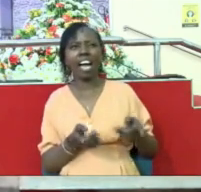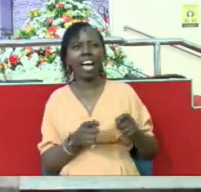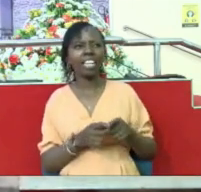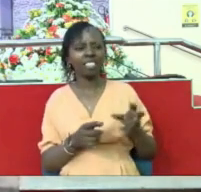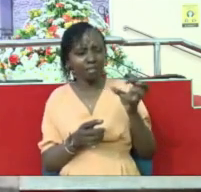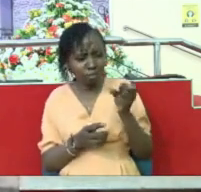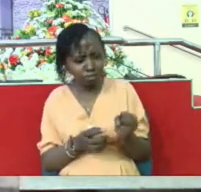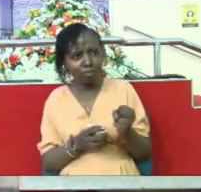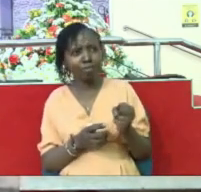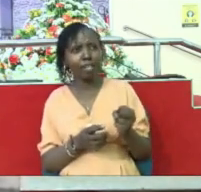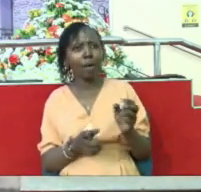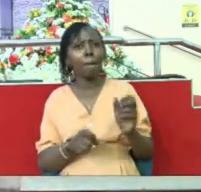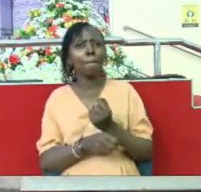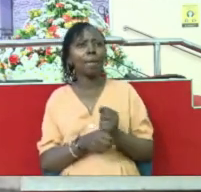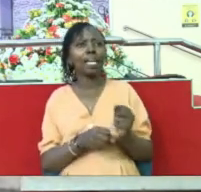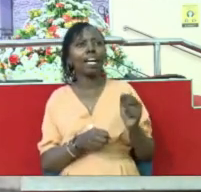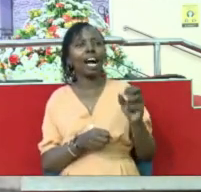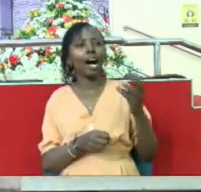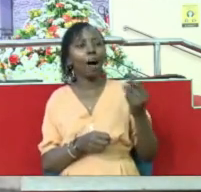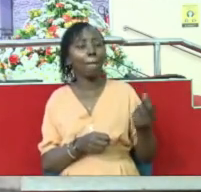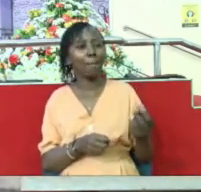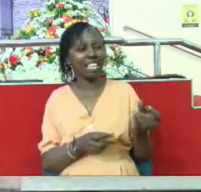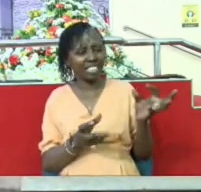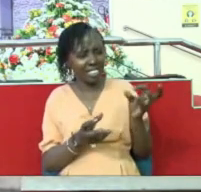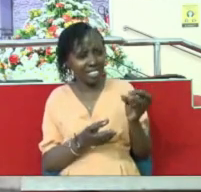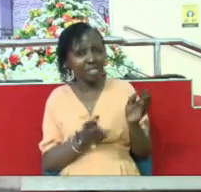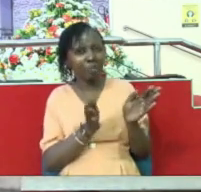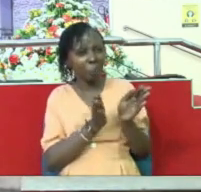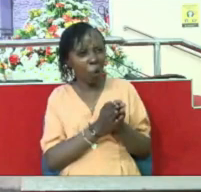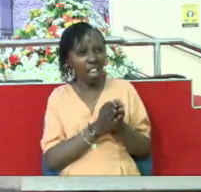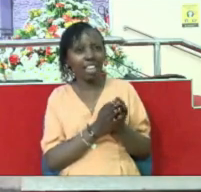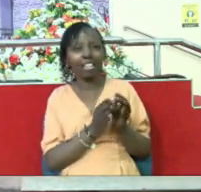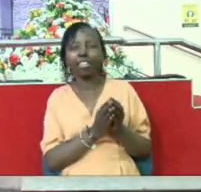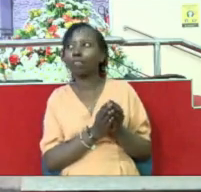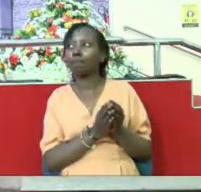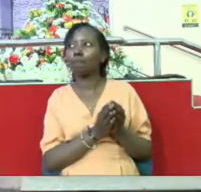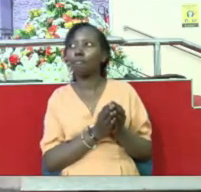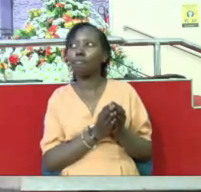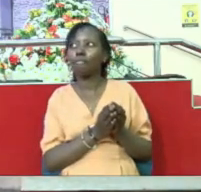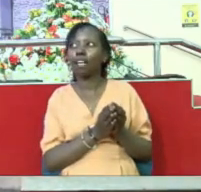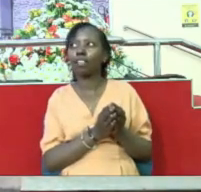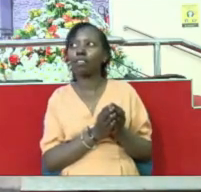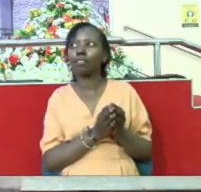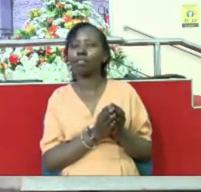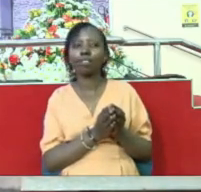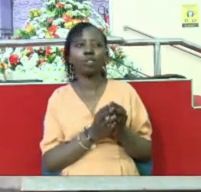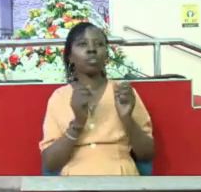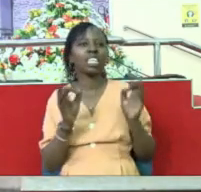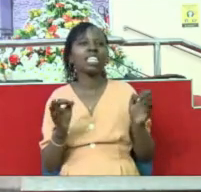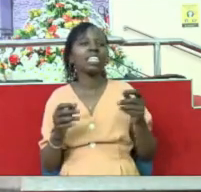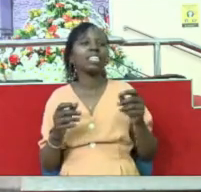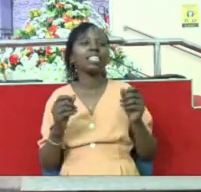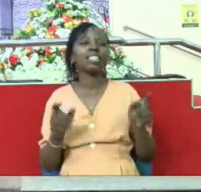kitu. Kuna siku nililalishwa na vijana. Nilipo waonyesha hakukuwa kitu. Wanasema toa. Nikawaonyesha wakasema, chokia Kenya mata